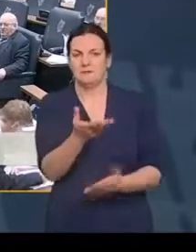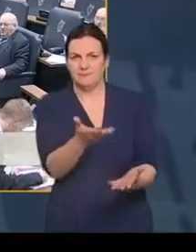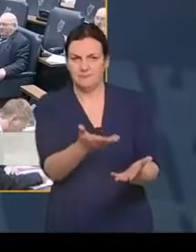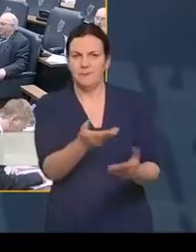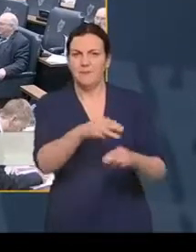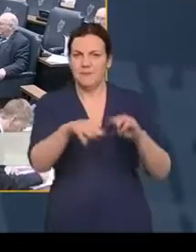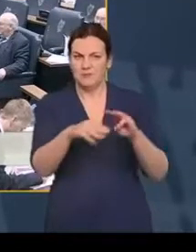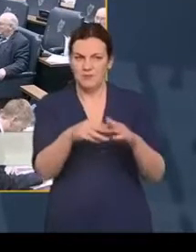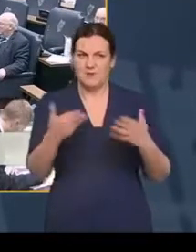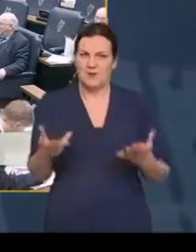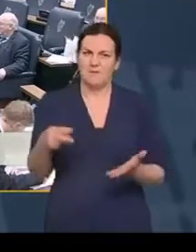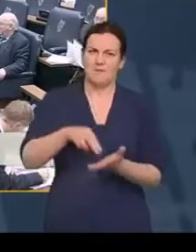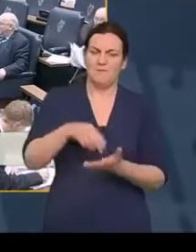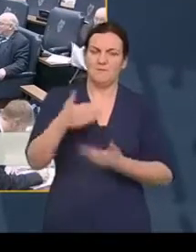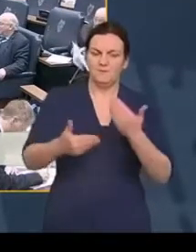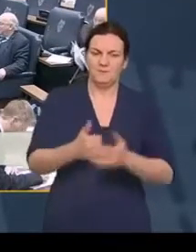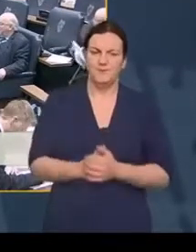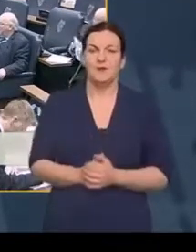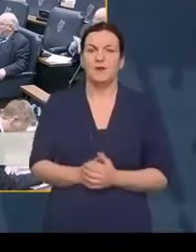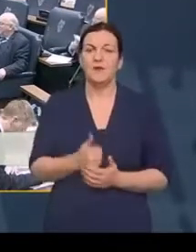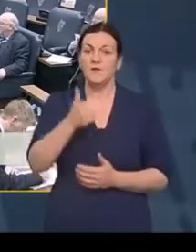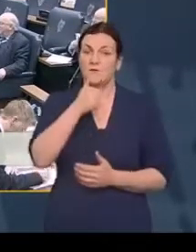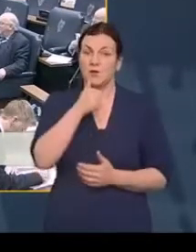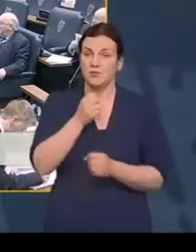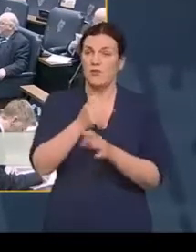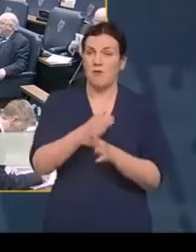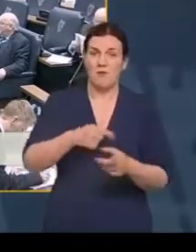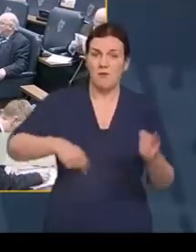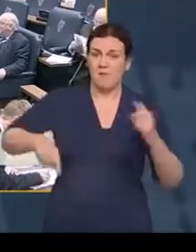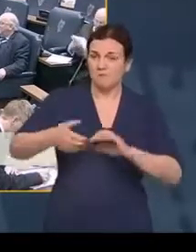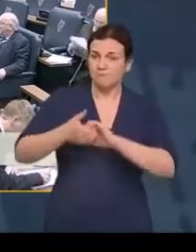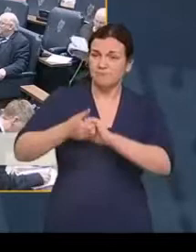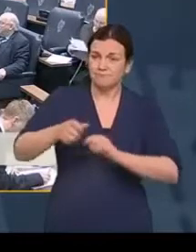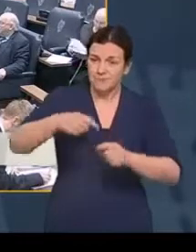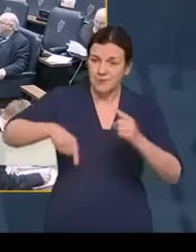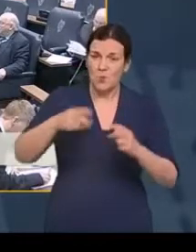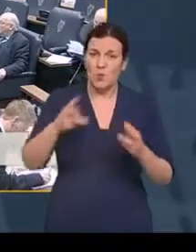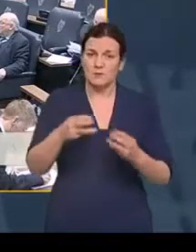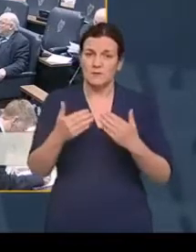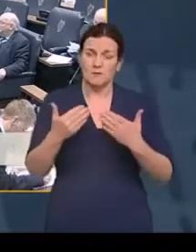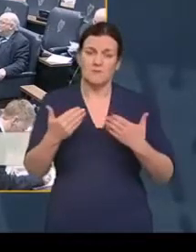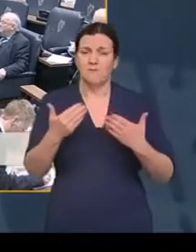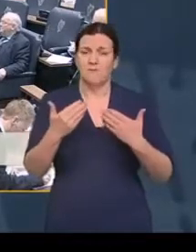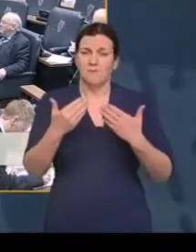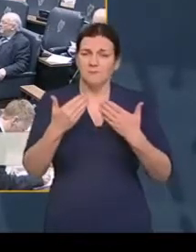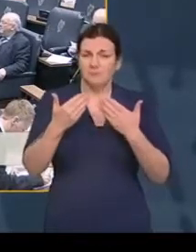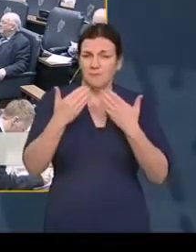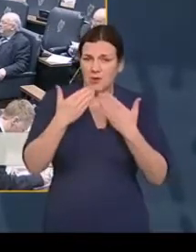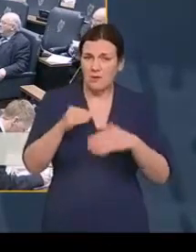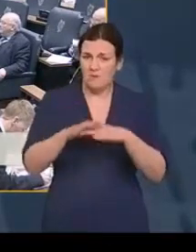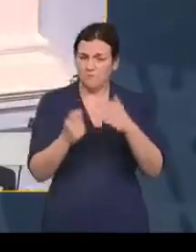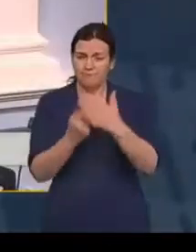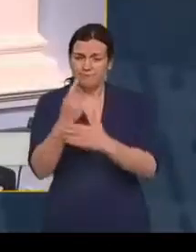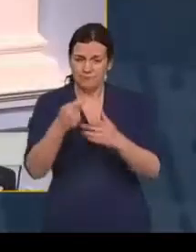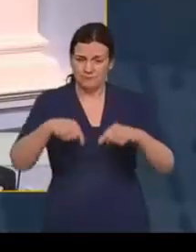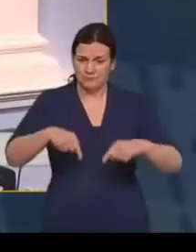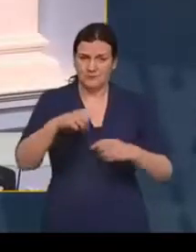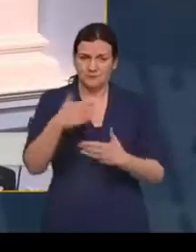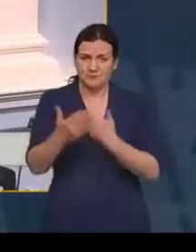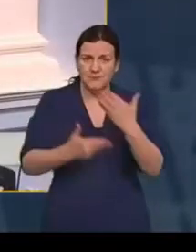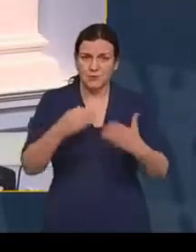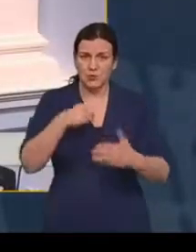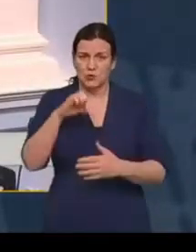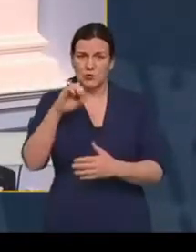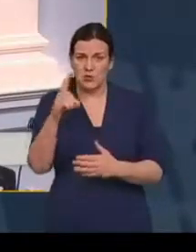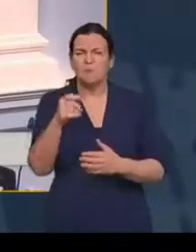Yeah, I call on the Minister now to. Yeah. First of all, Carlick, I want to thank you for the opportunity of speaking to the